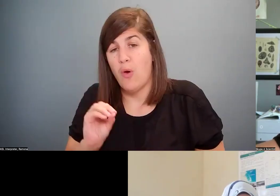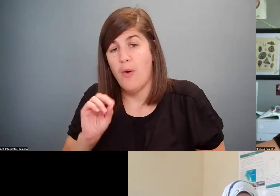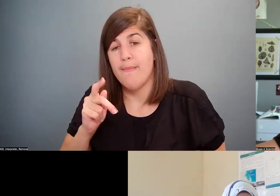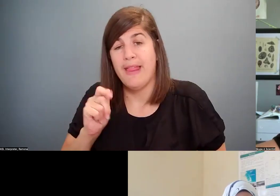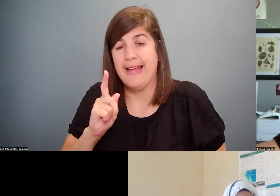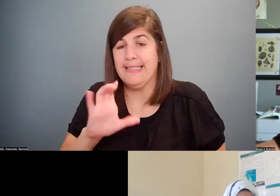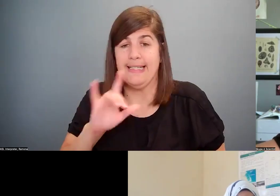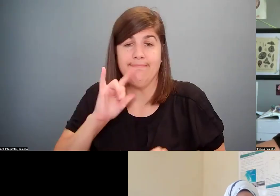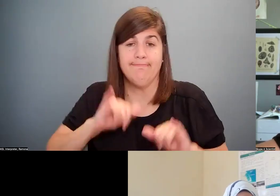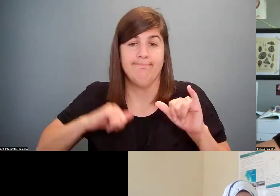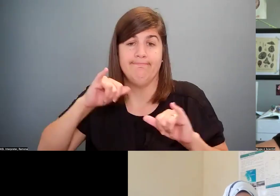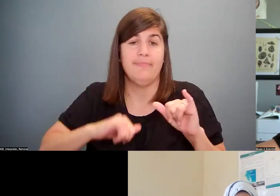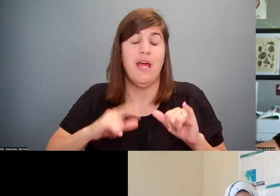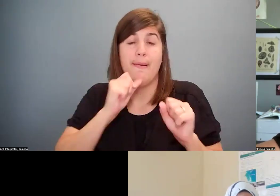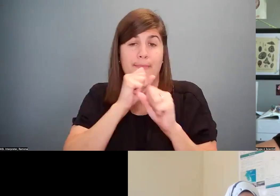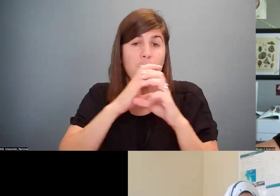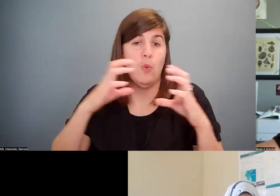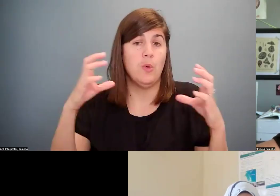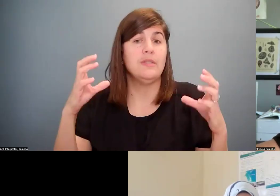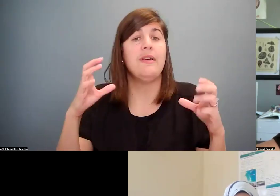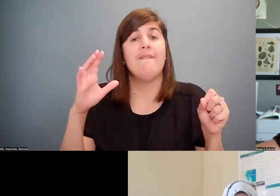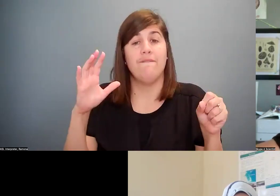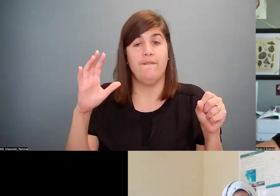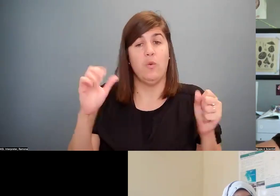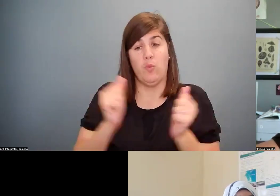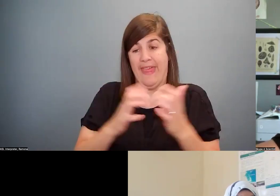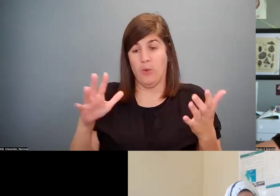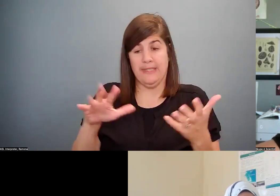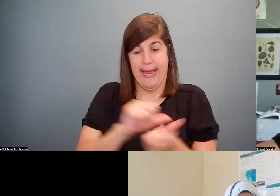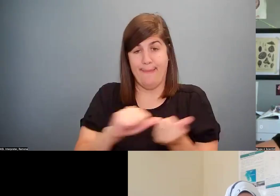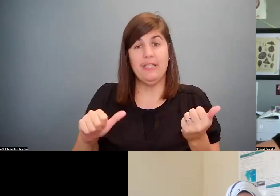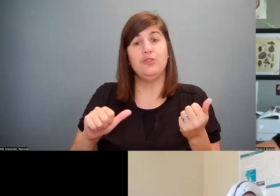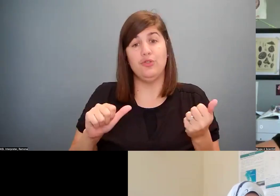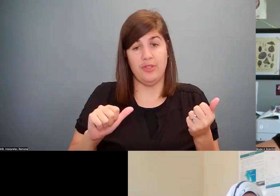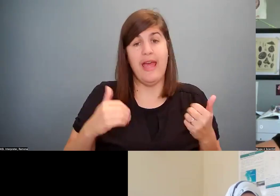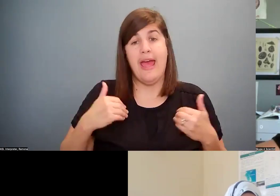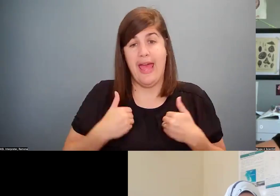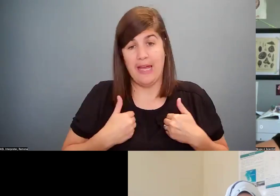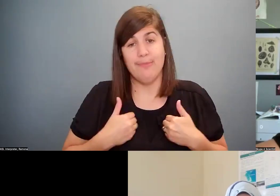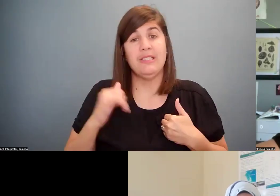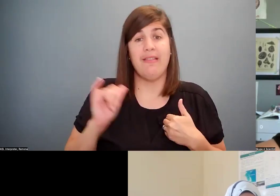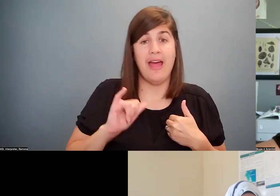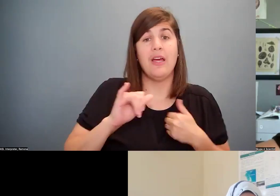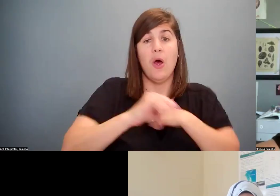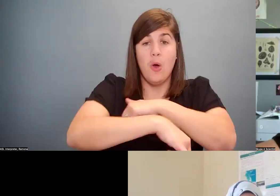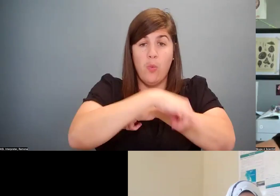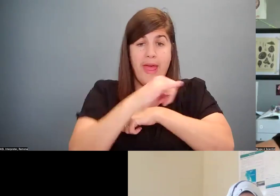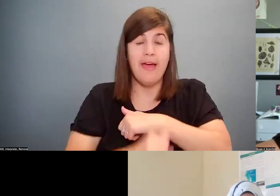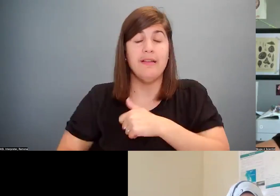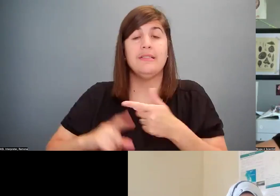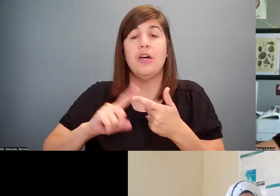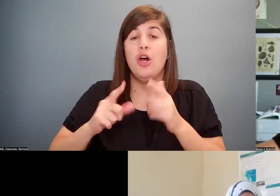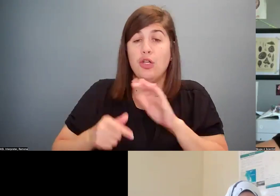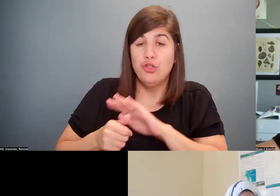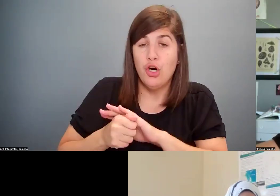away. And balloons, when they're in their full form without damage, animals like whales, turtles, birds, they can all